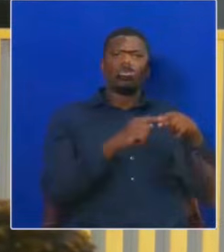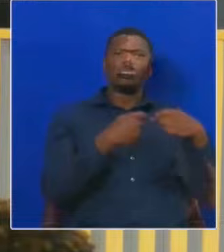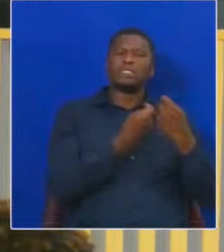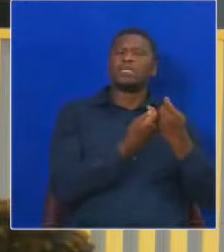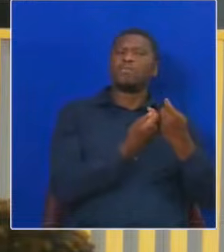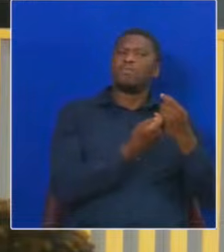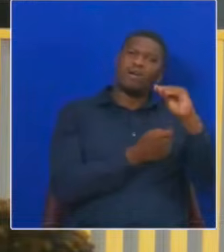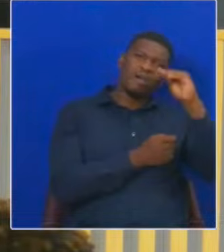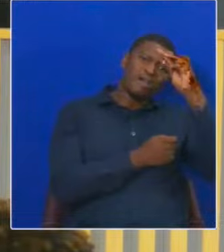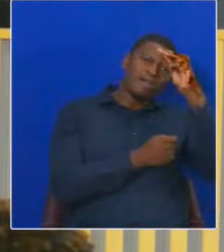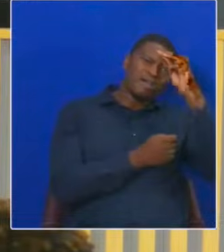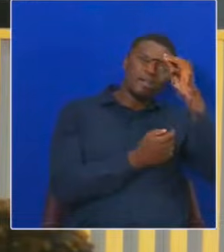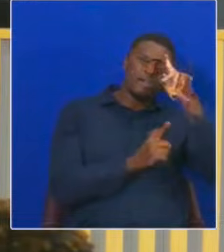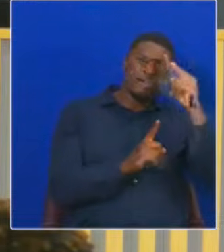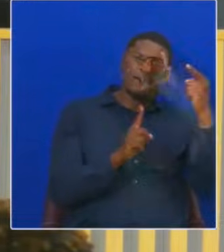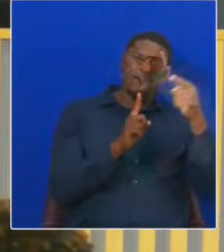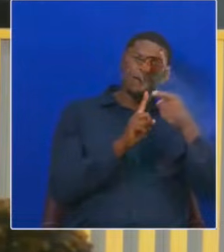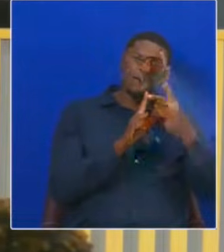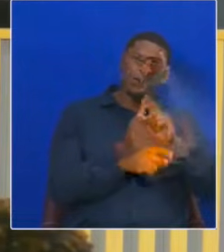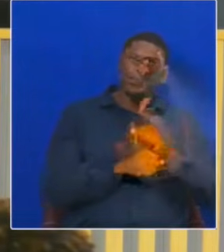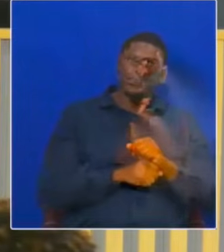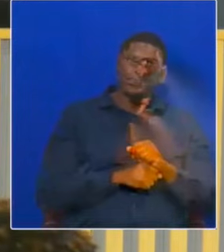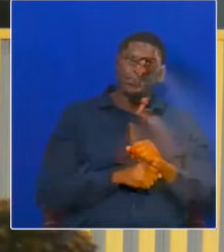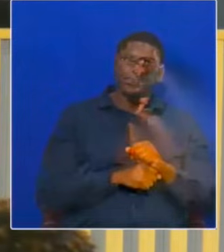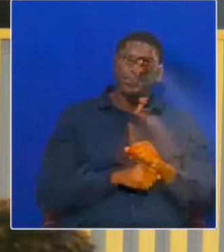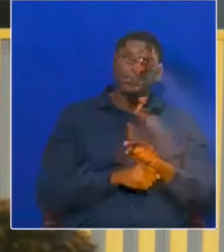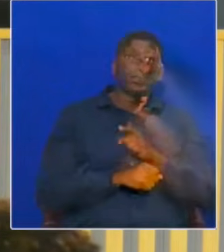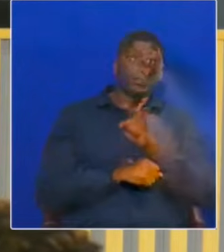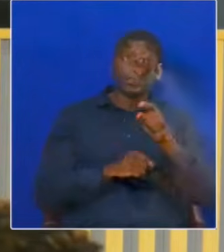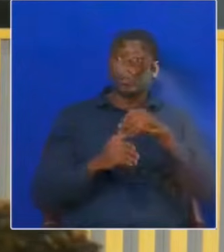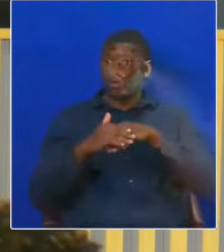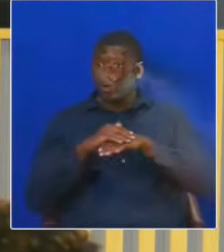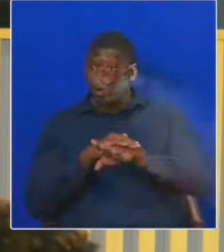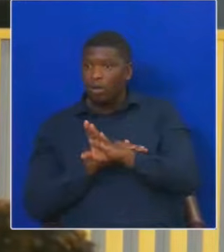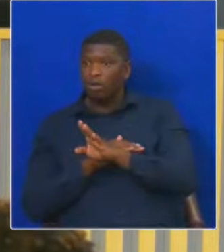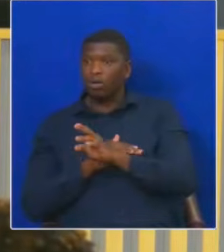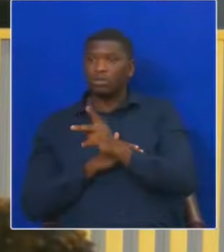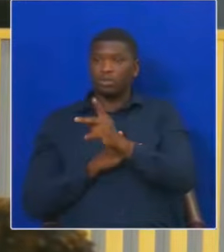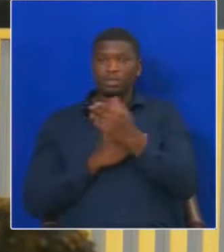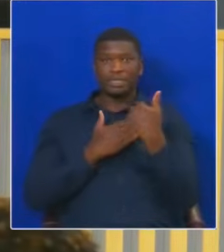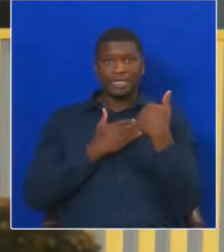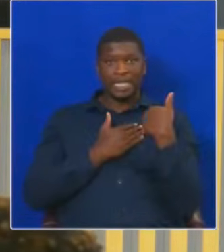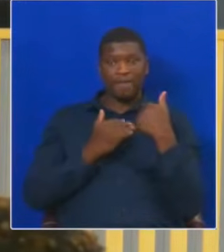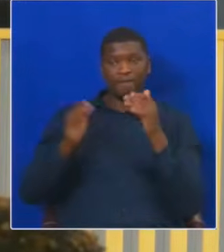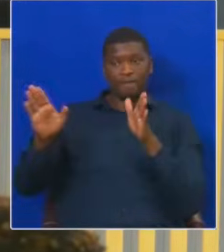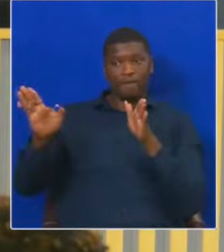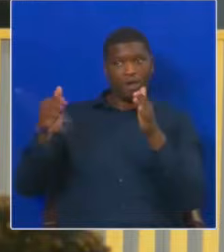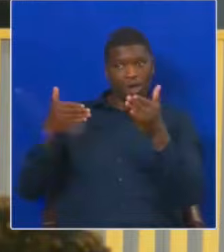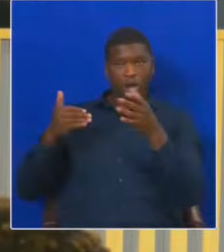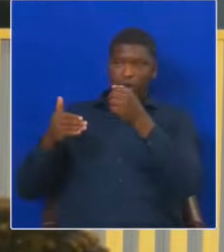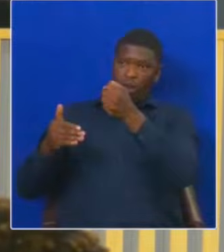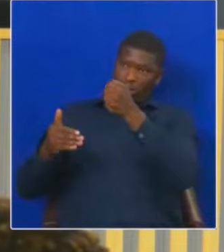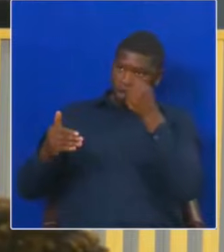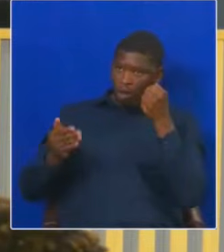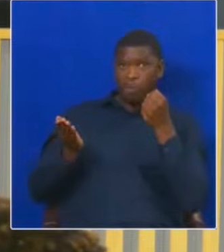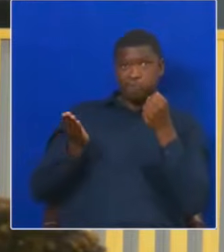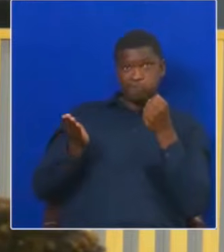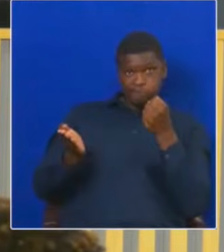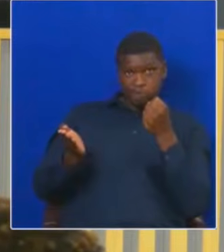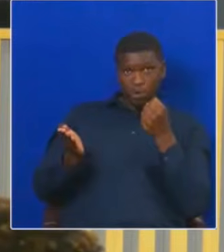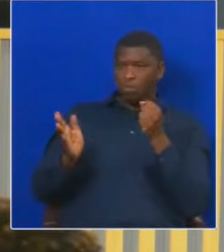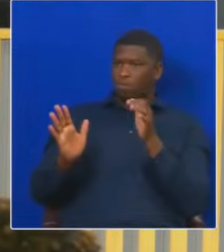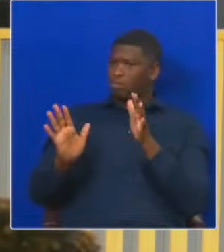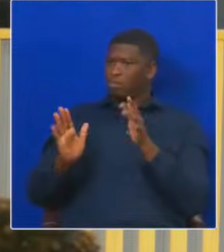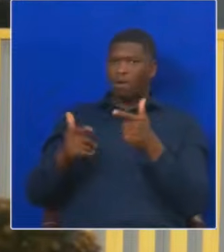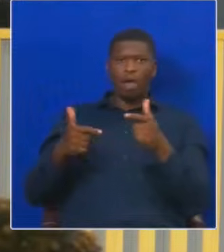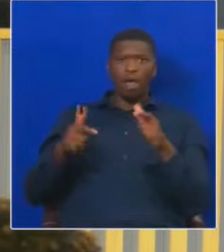they belong to a security company, they're properly licensed, you are satisfied with that. You take them to determine what?